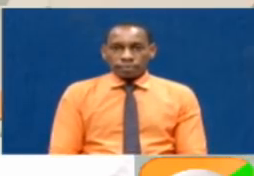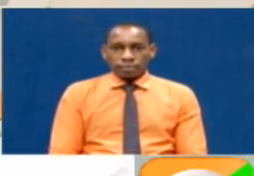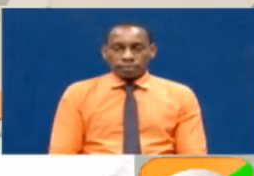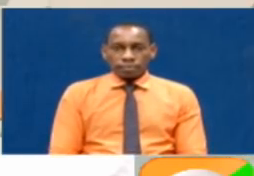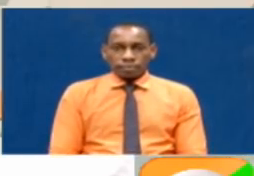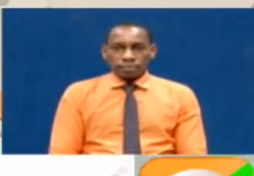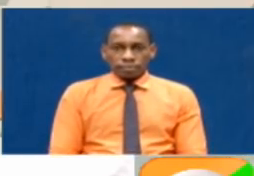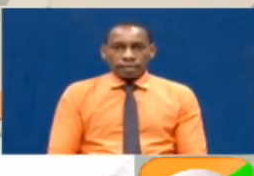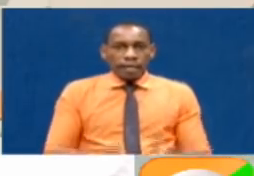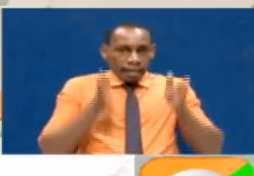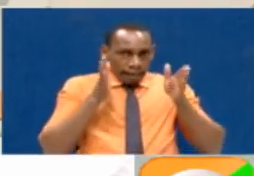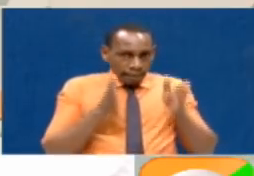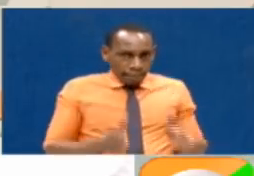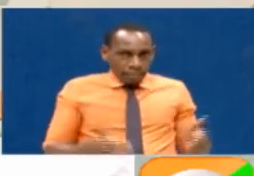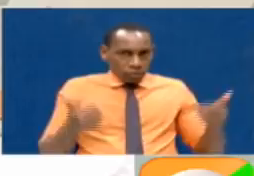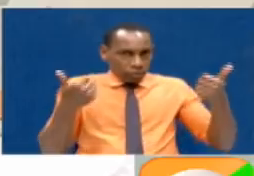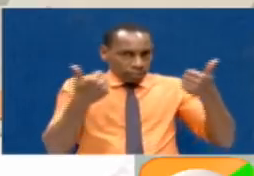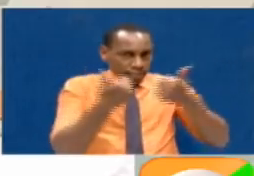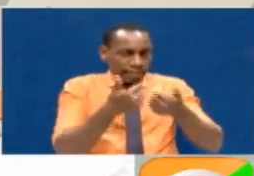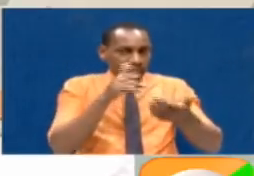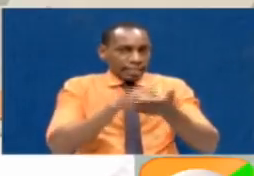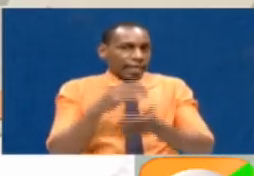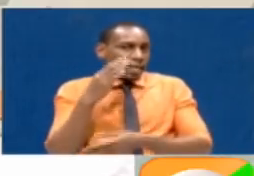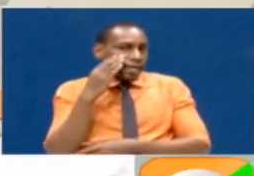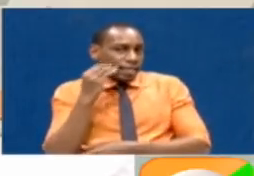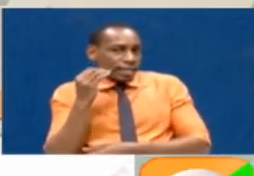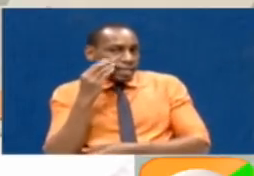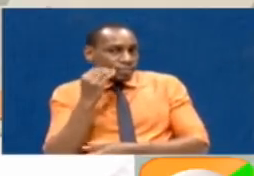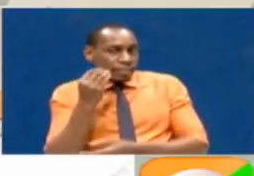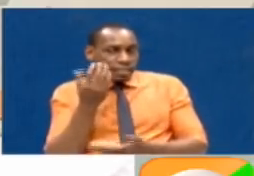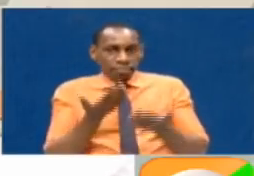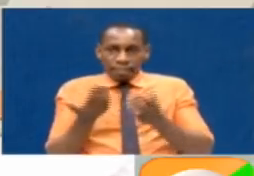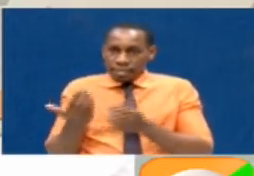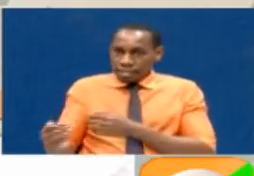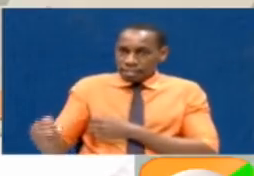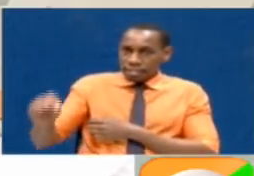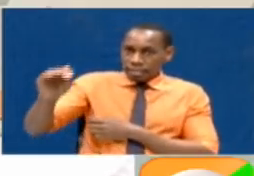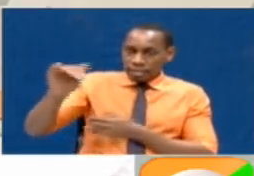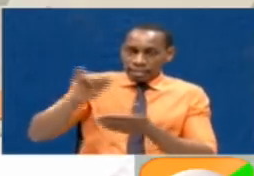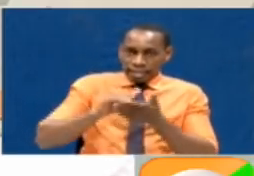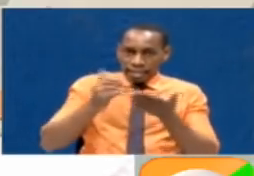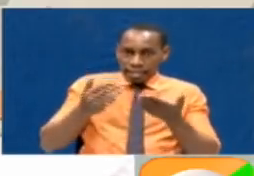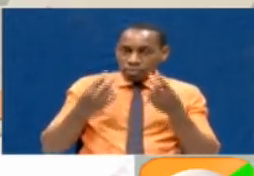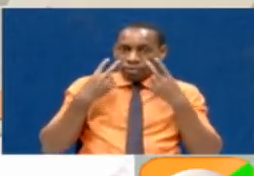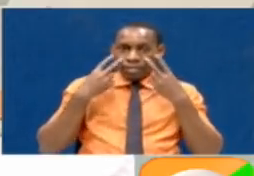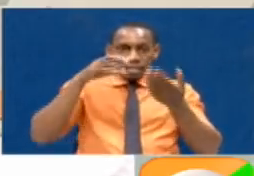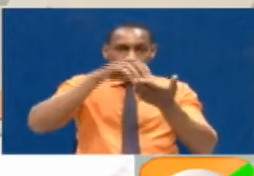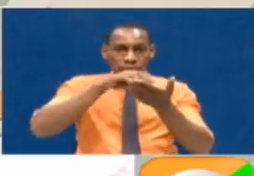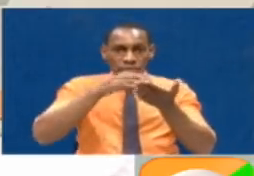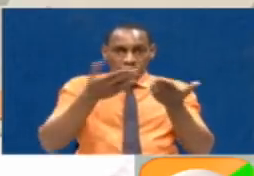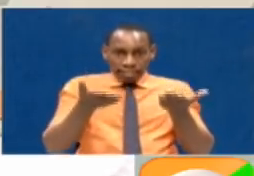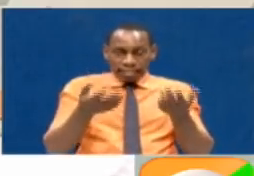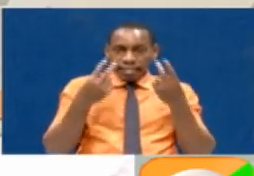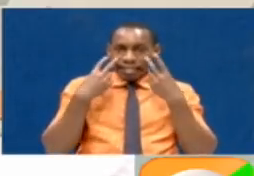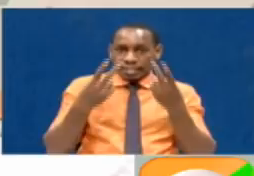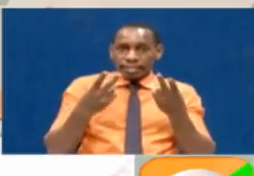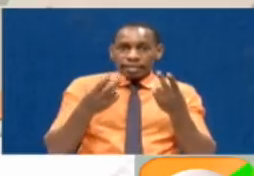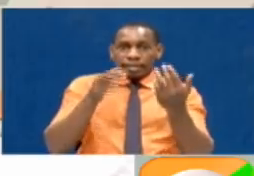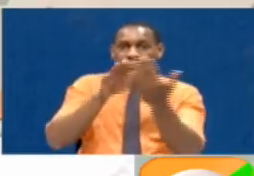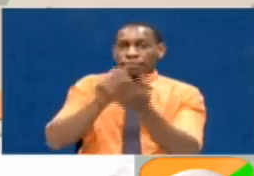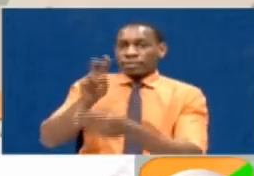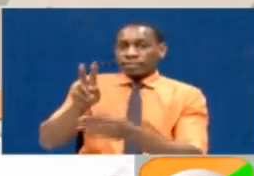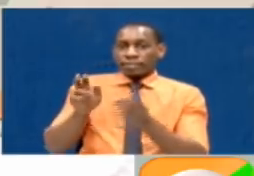personal challenge you went through, maybe from your childhood, that made you the man that we see in front of us now and that sits at the helm